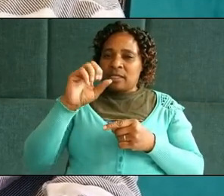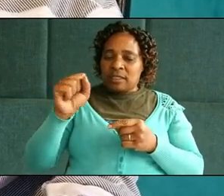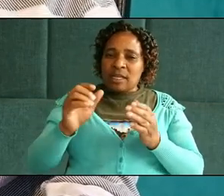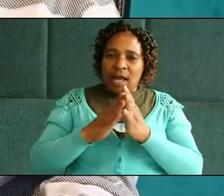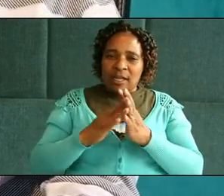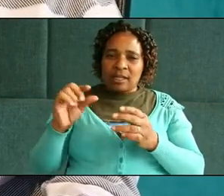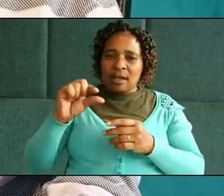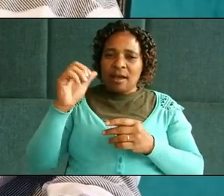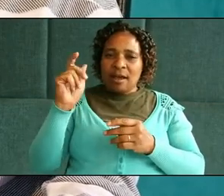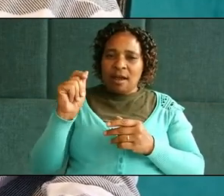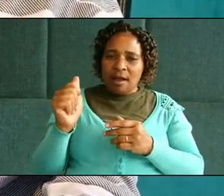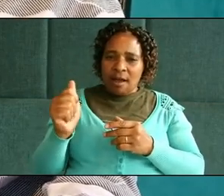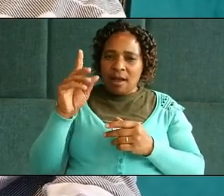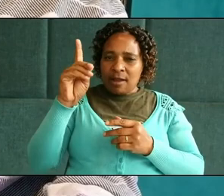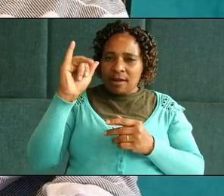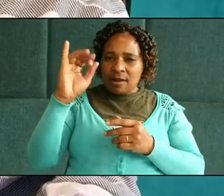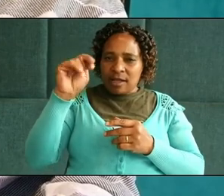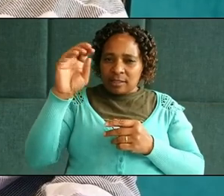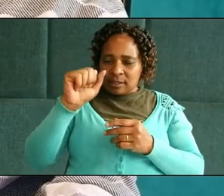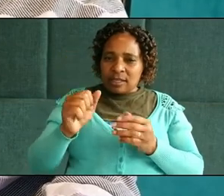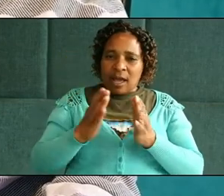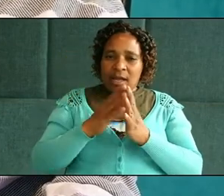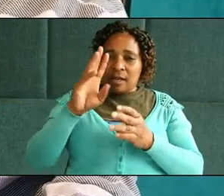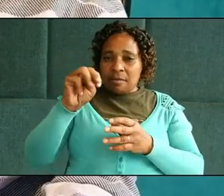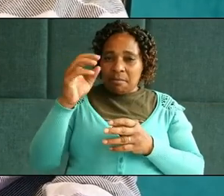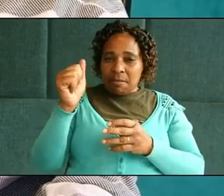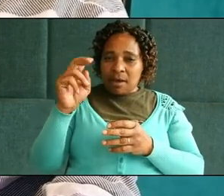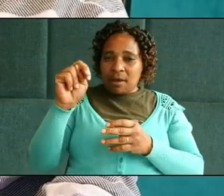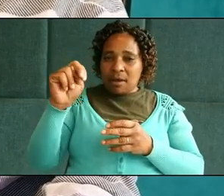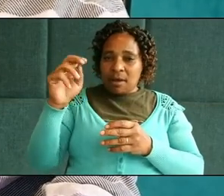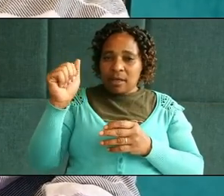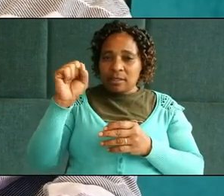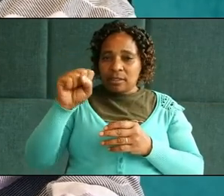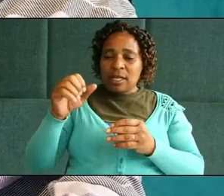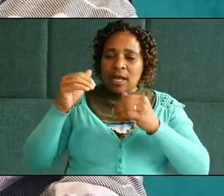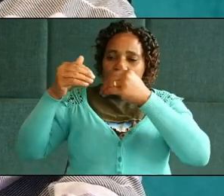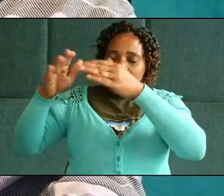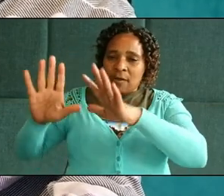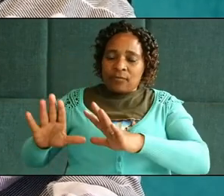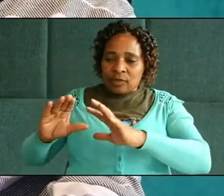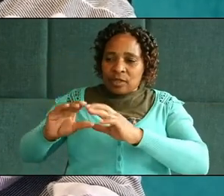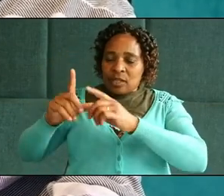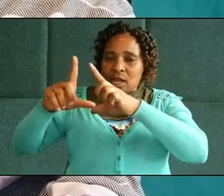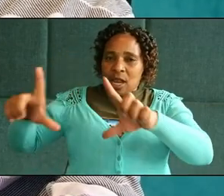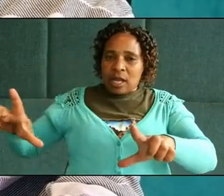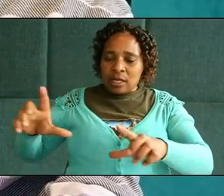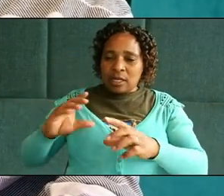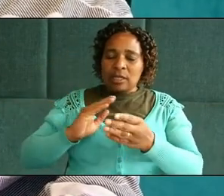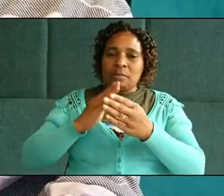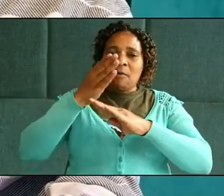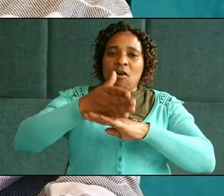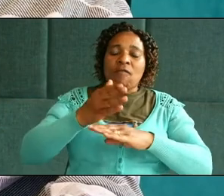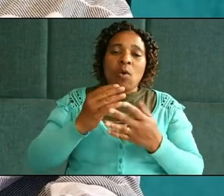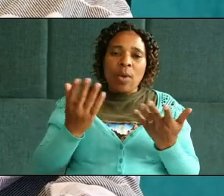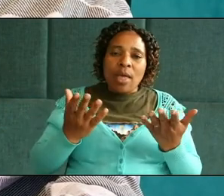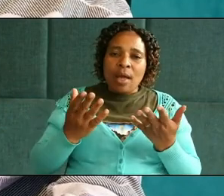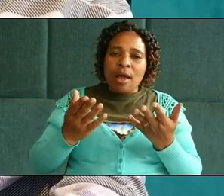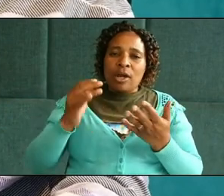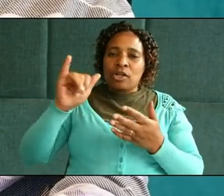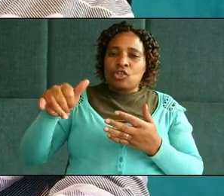Manasseh left the Israelites in Shiloh and crossed over the Jordan back to